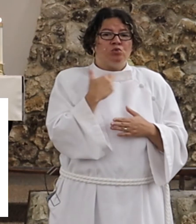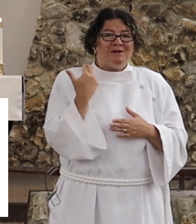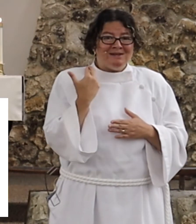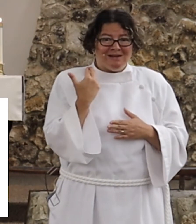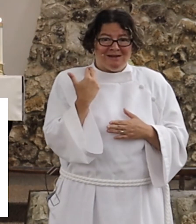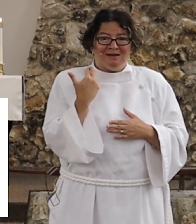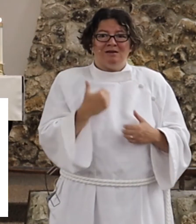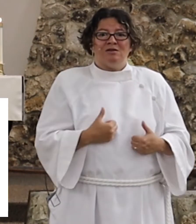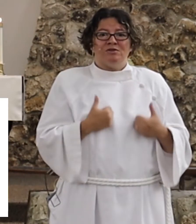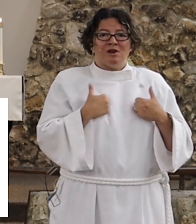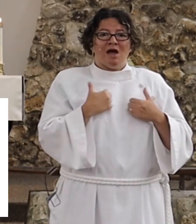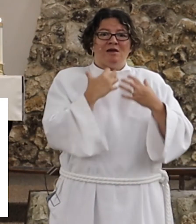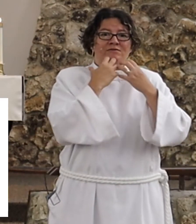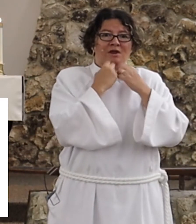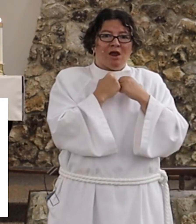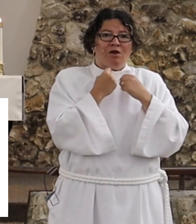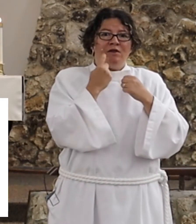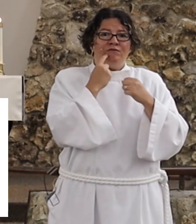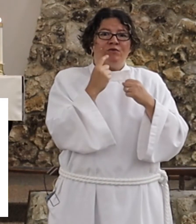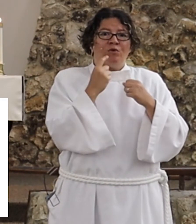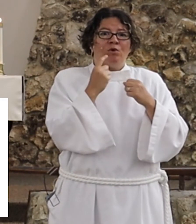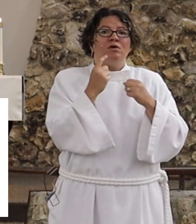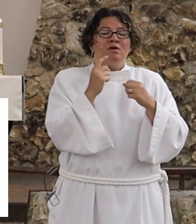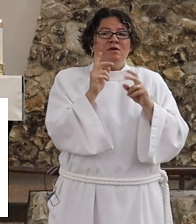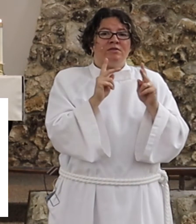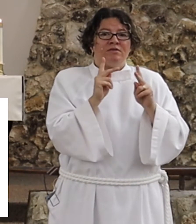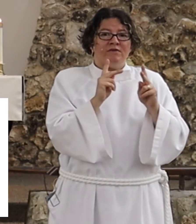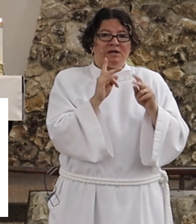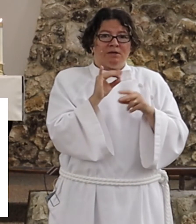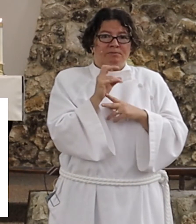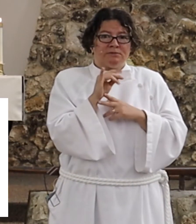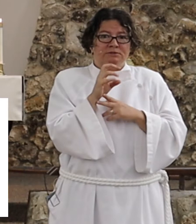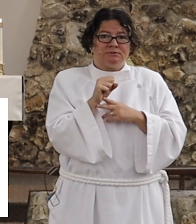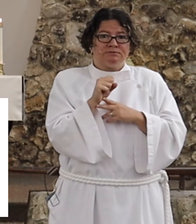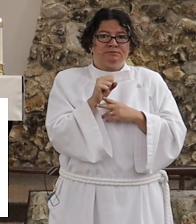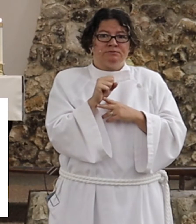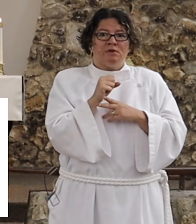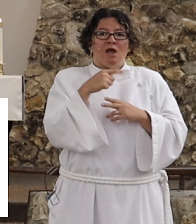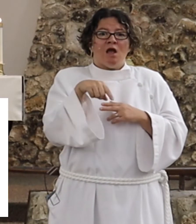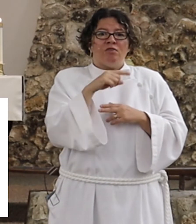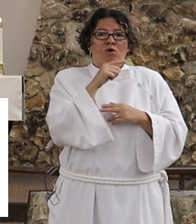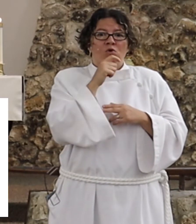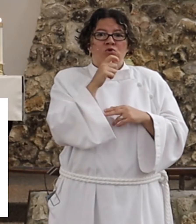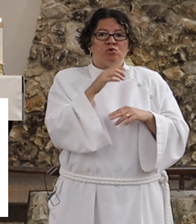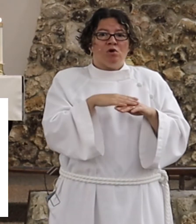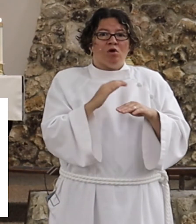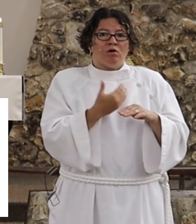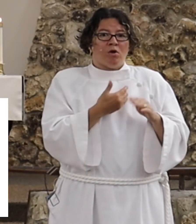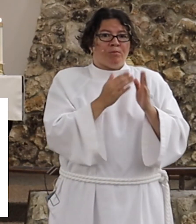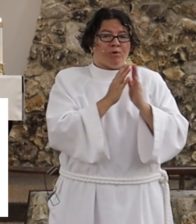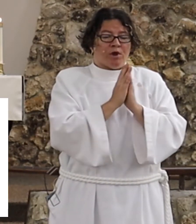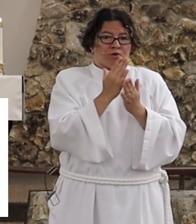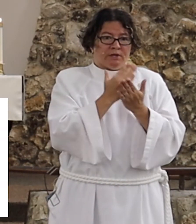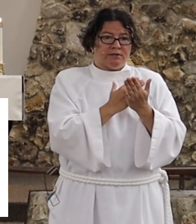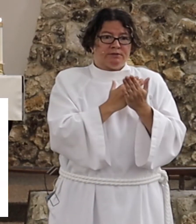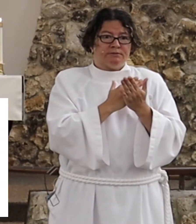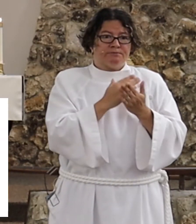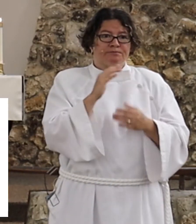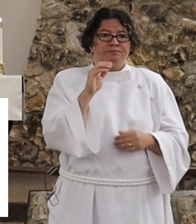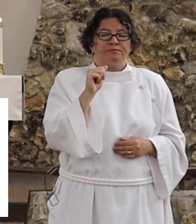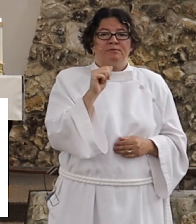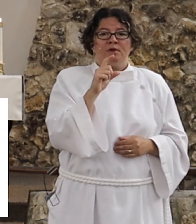those risking their lives caring for the victim, and those who are on our prayer